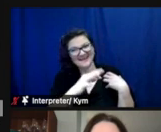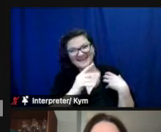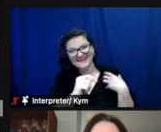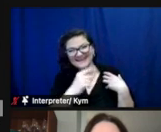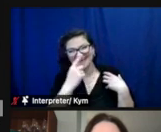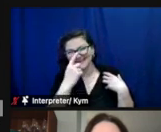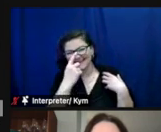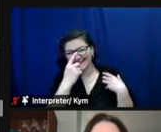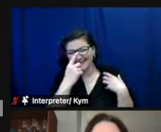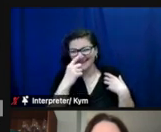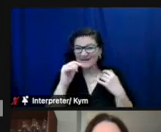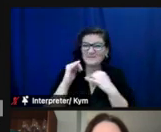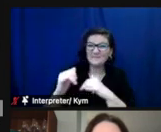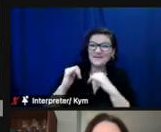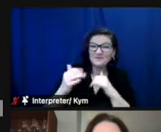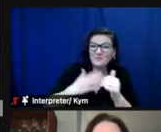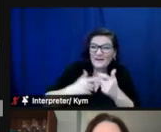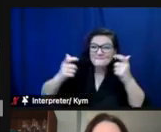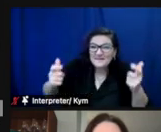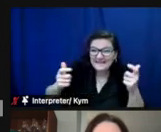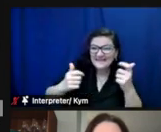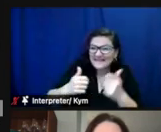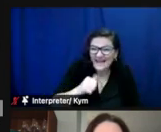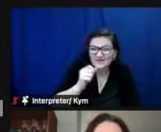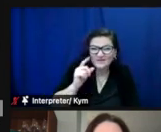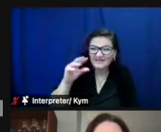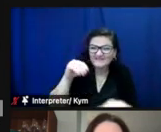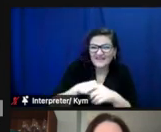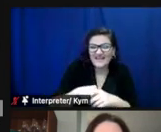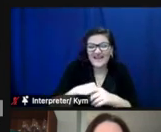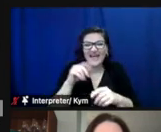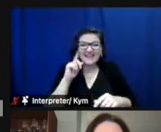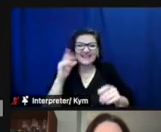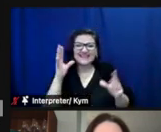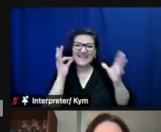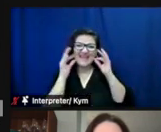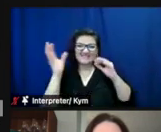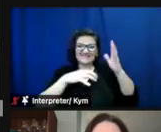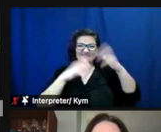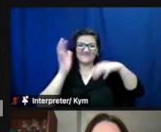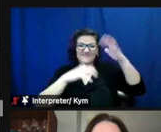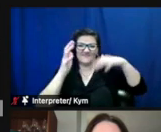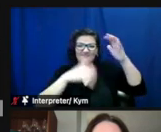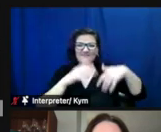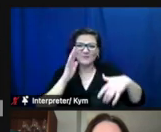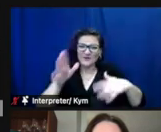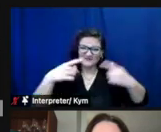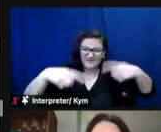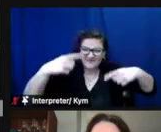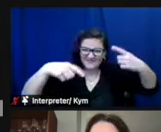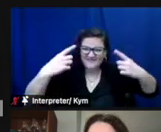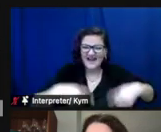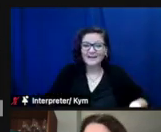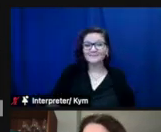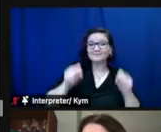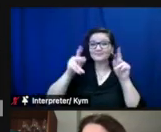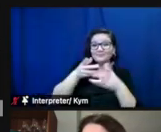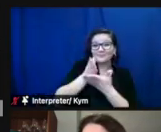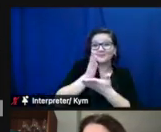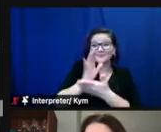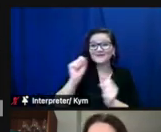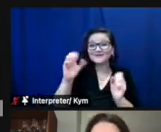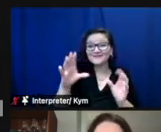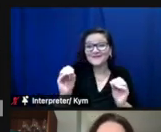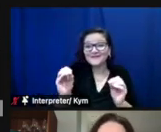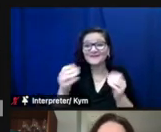be a big old monkey. There'd be a lot of yelling then. Yeah. Okay. All right, that's good. All right, so we're